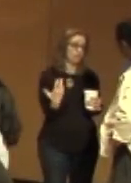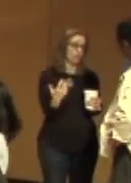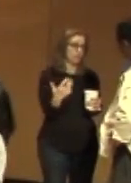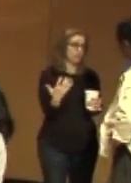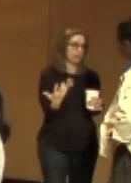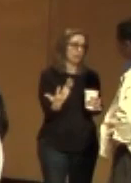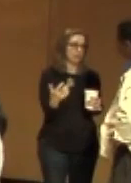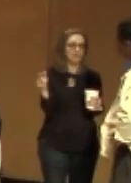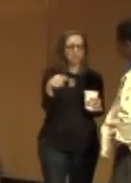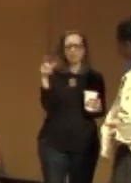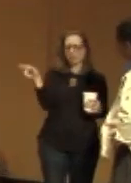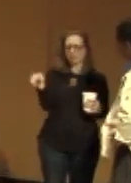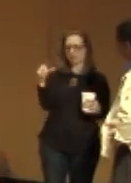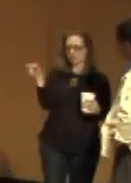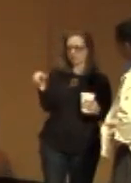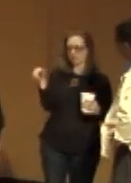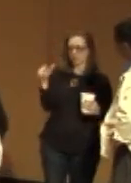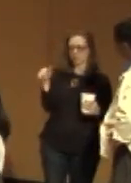now